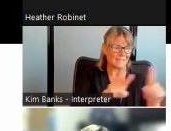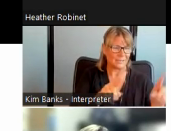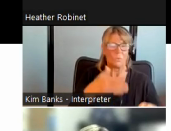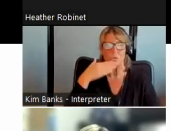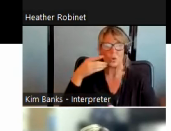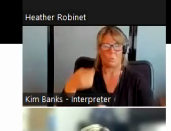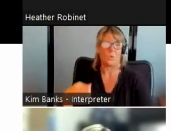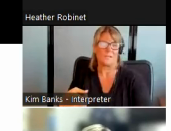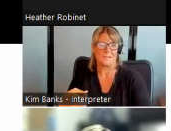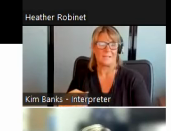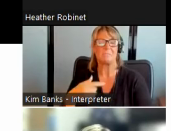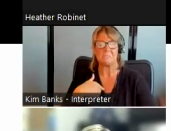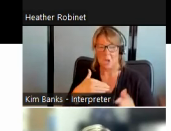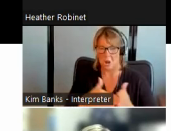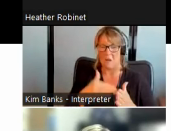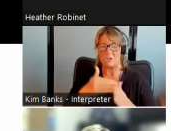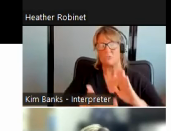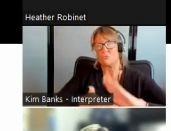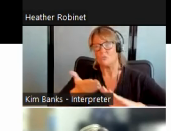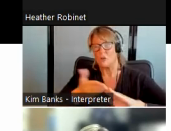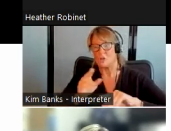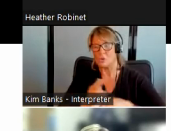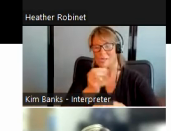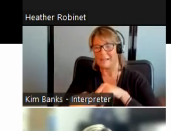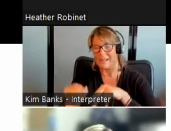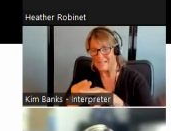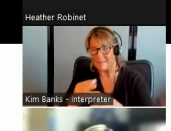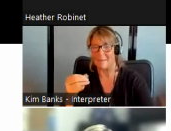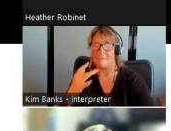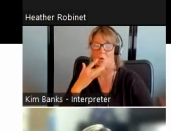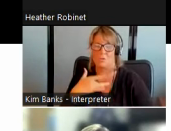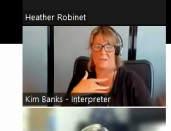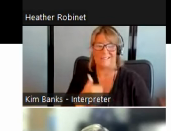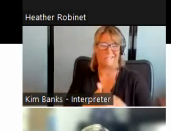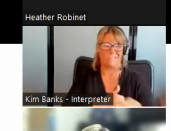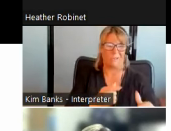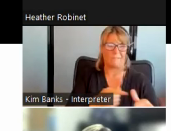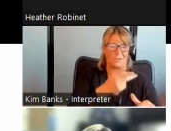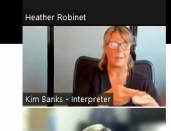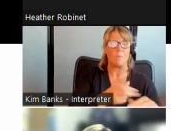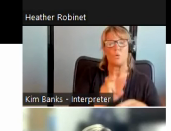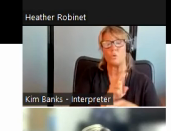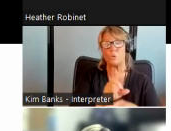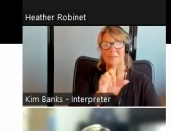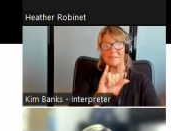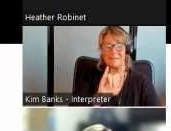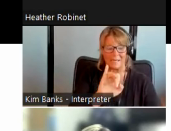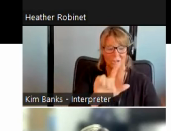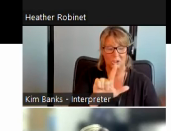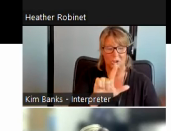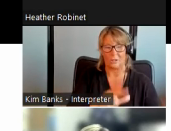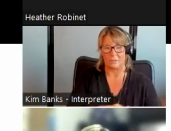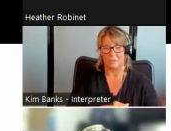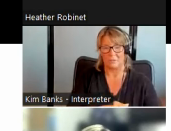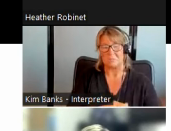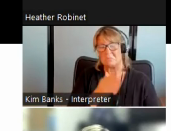Anita. I often will use last name and birth date and initial. So I'll